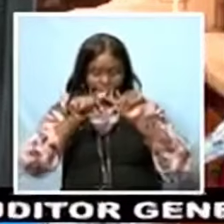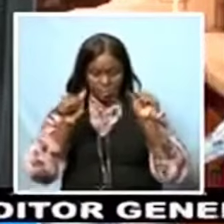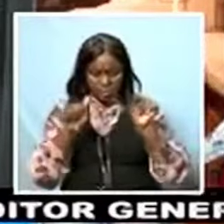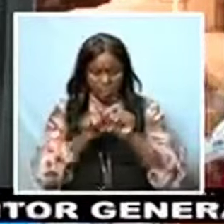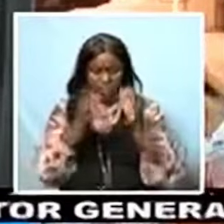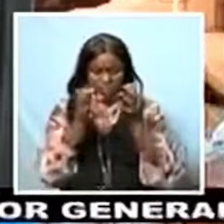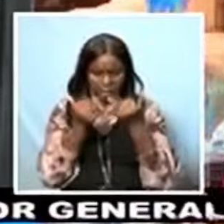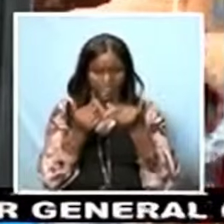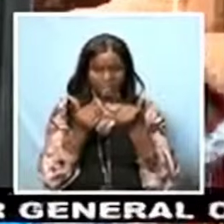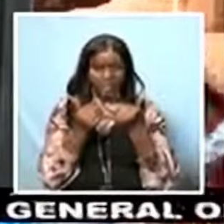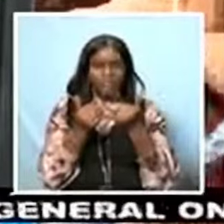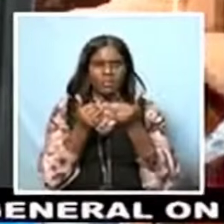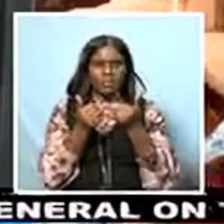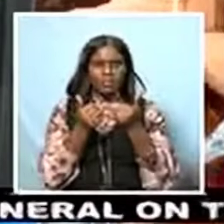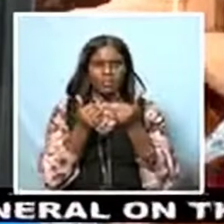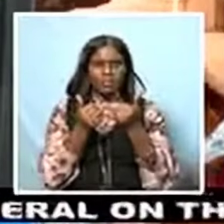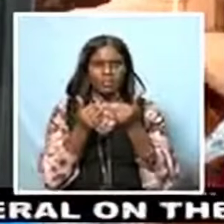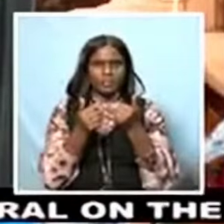want to